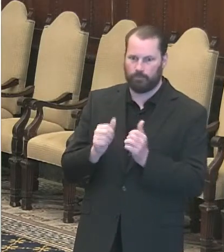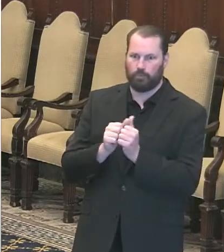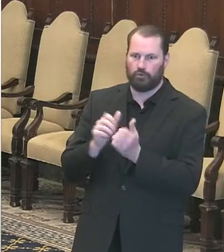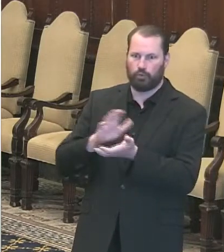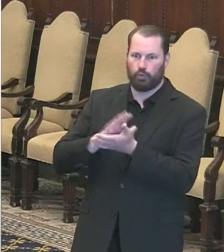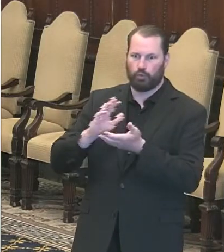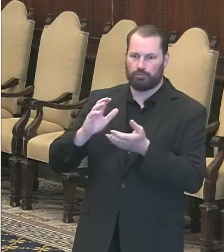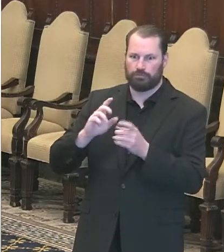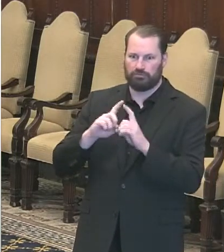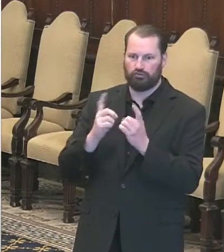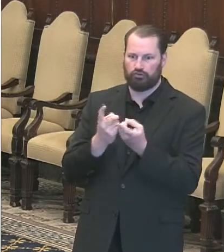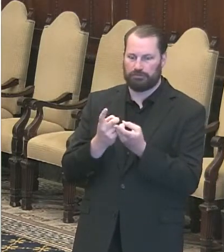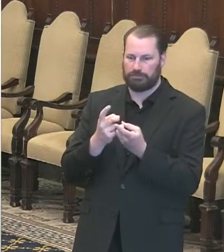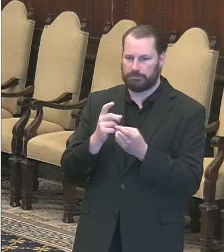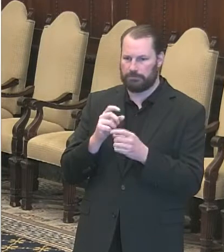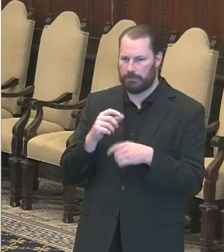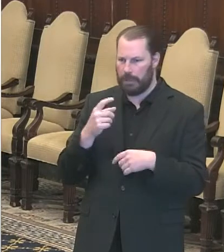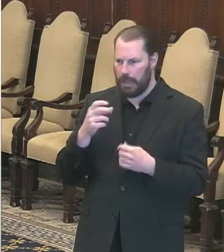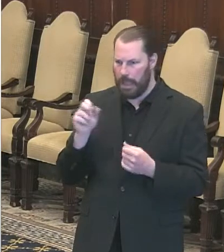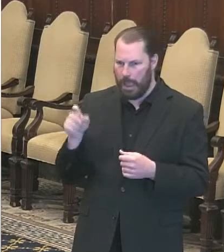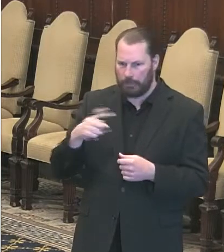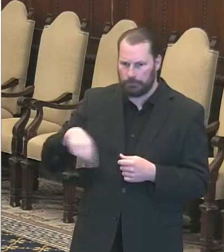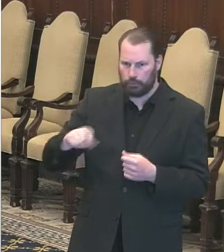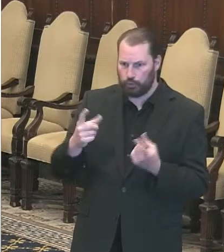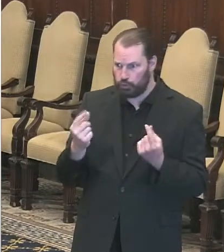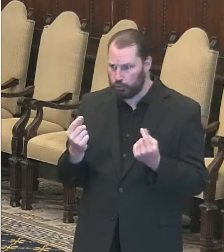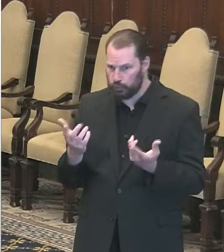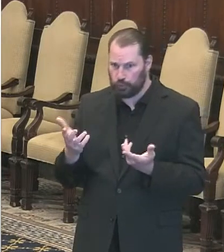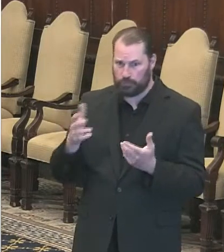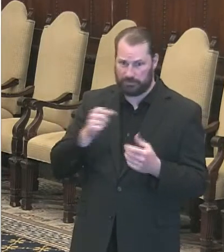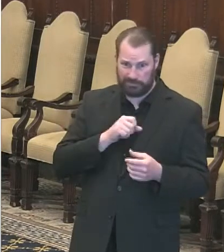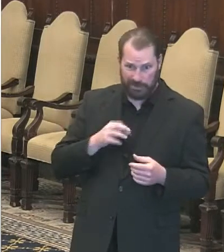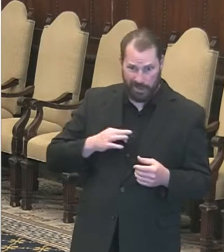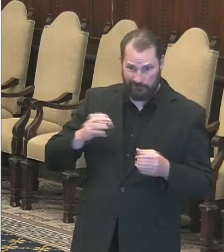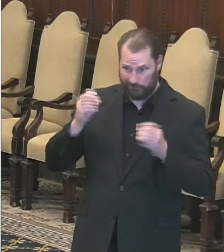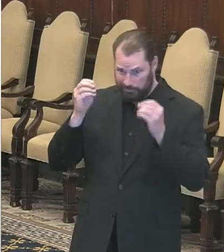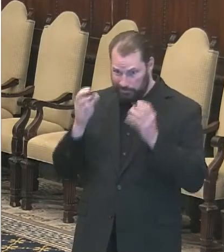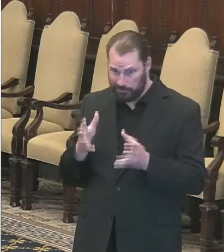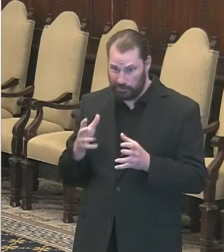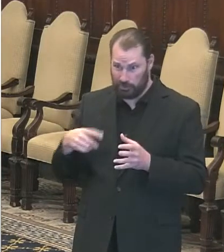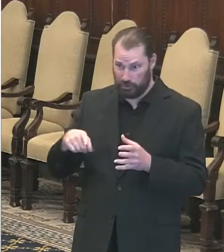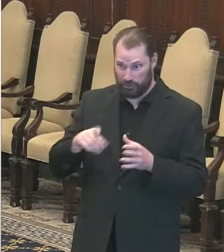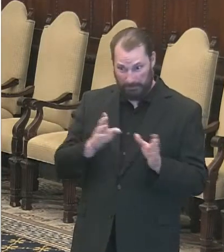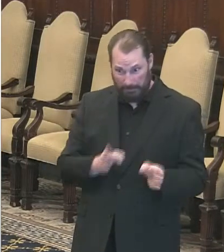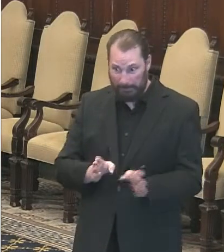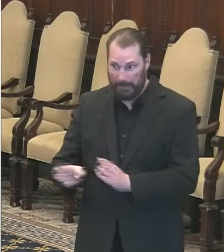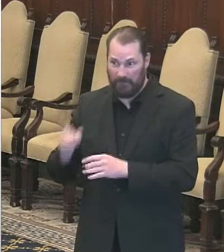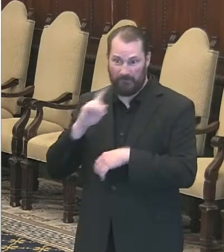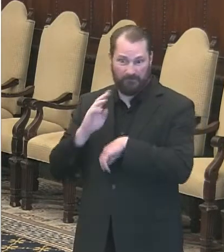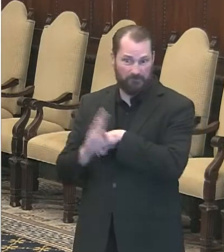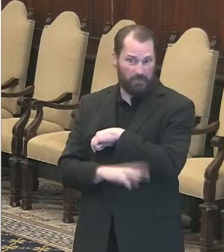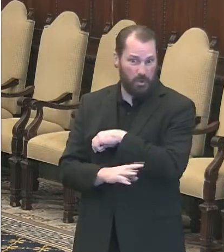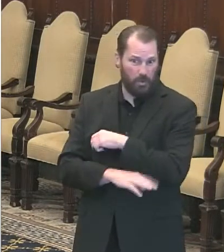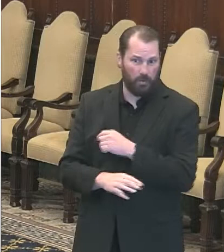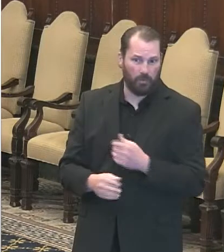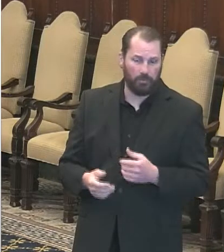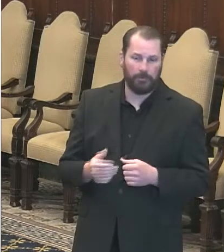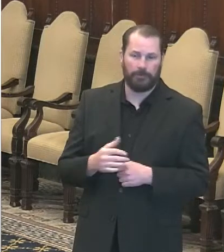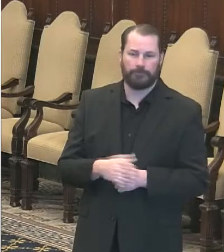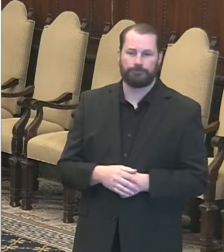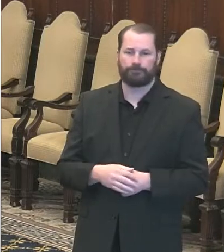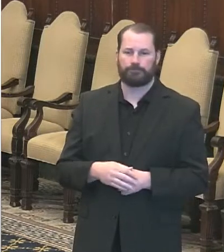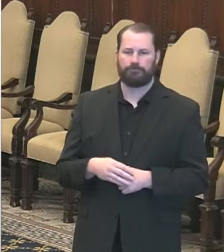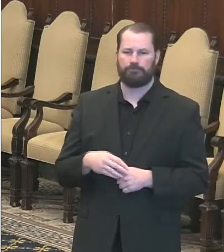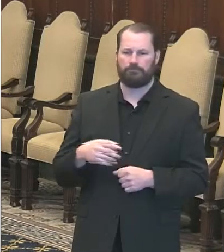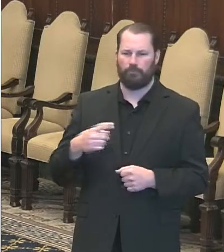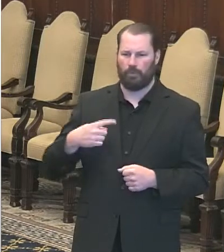that staff, teachers, and students are prepared for the fall and are actively supporting their